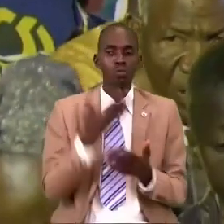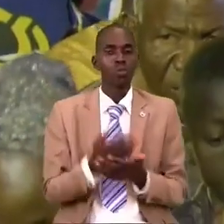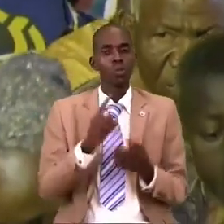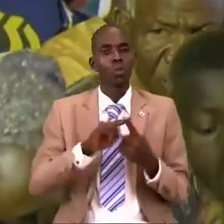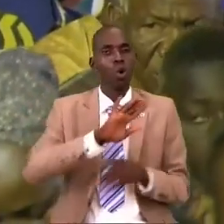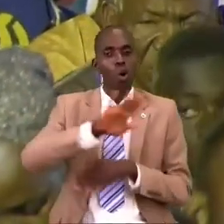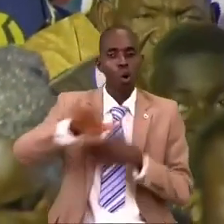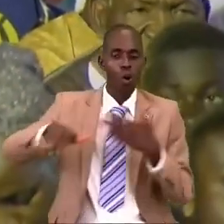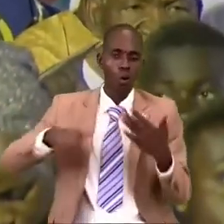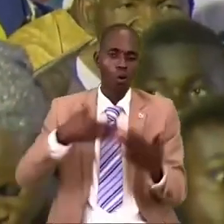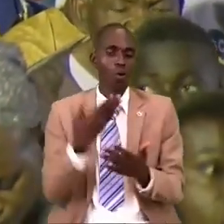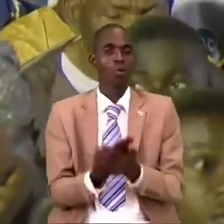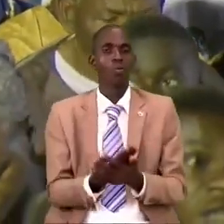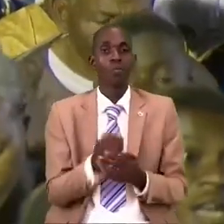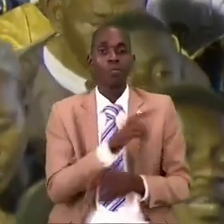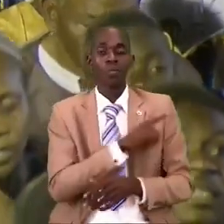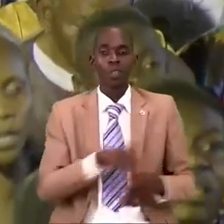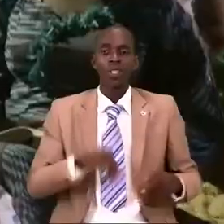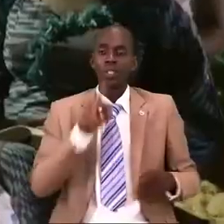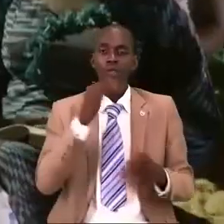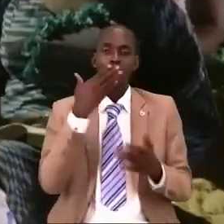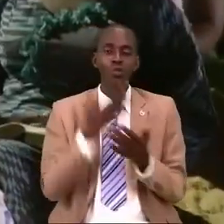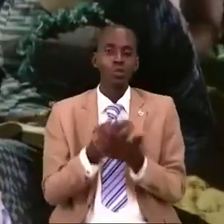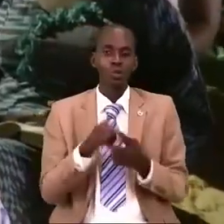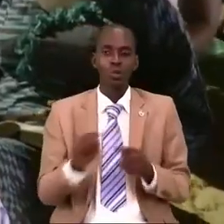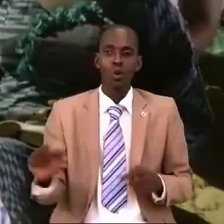to all. Say it aloud.